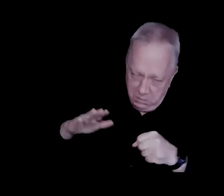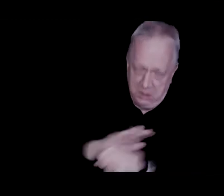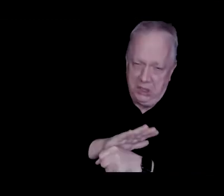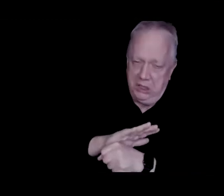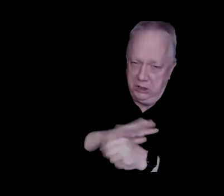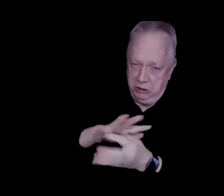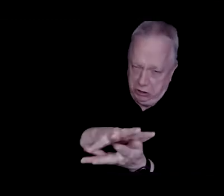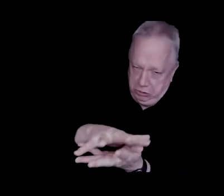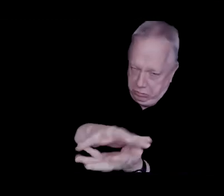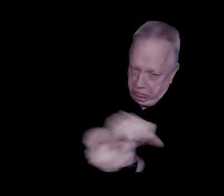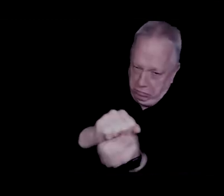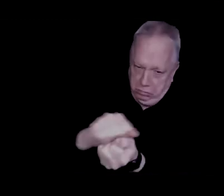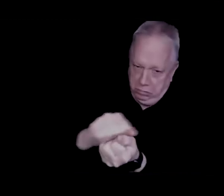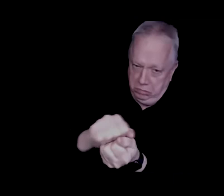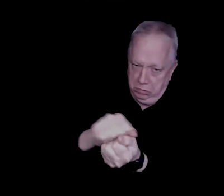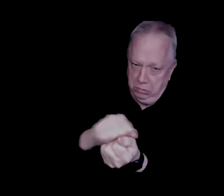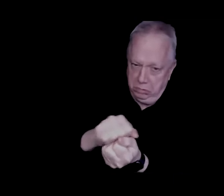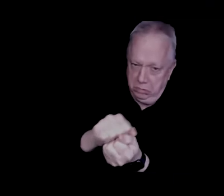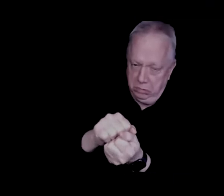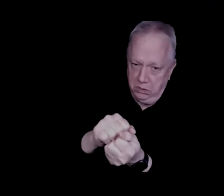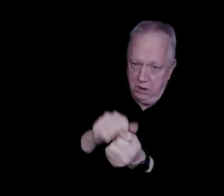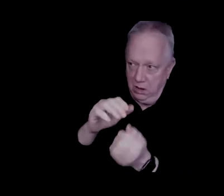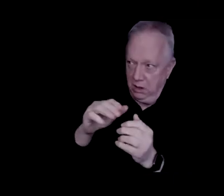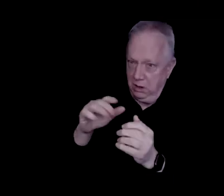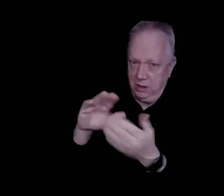of landscape, and I never saw